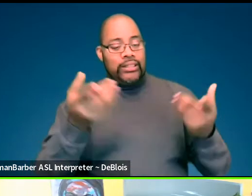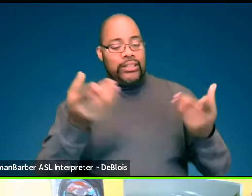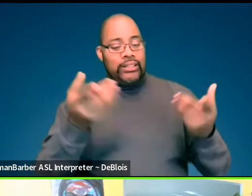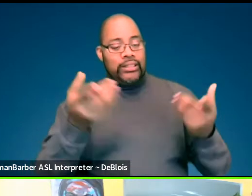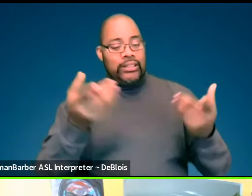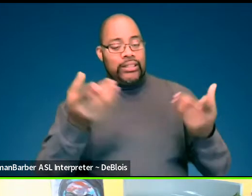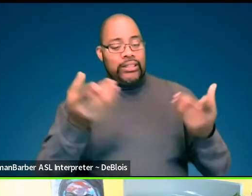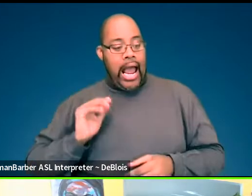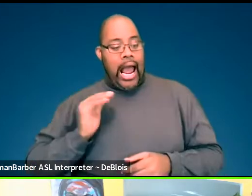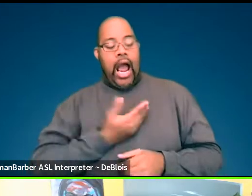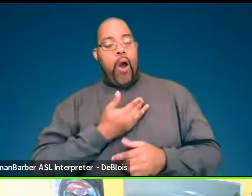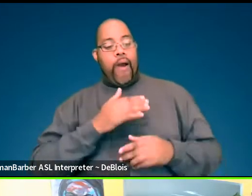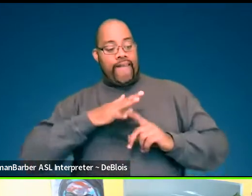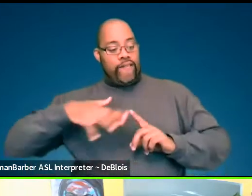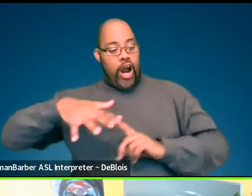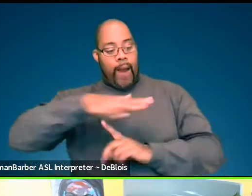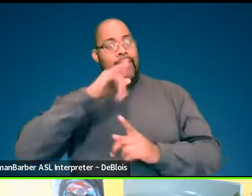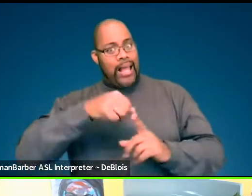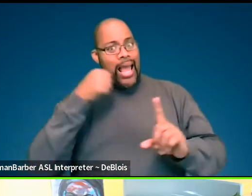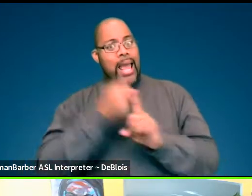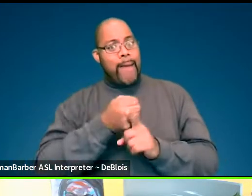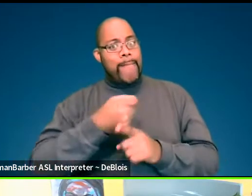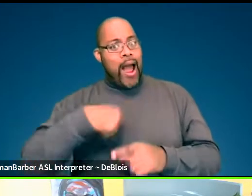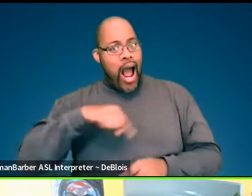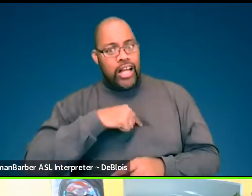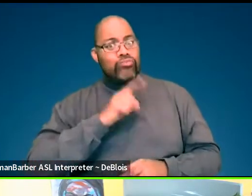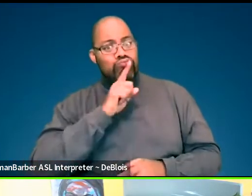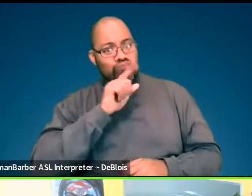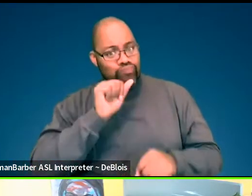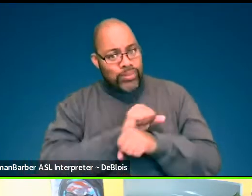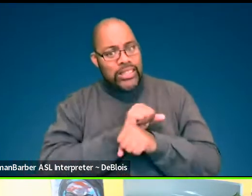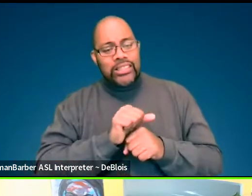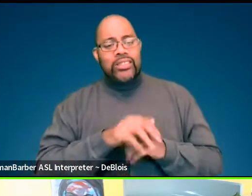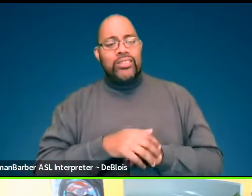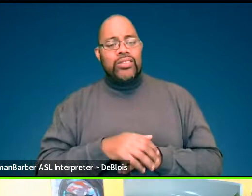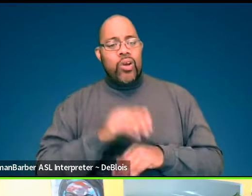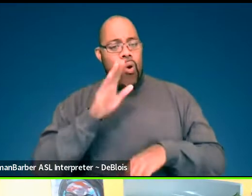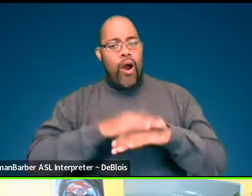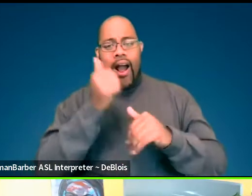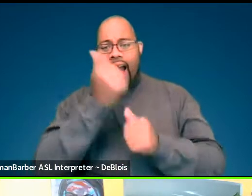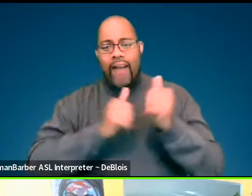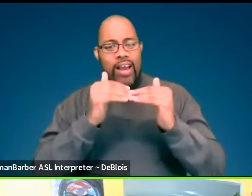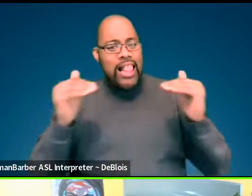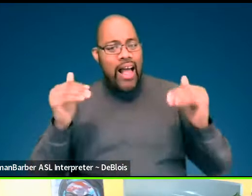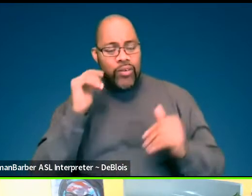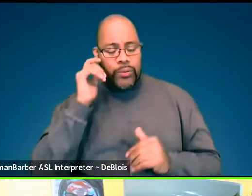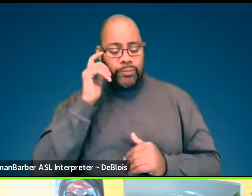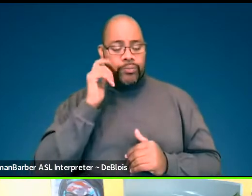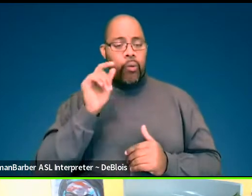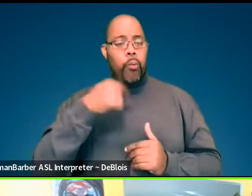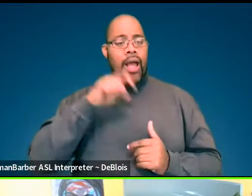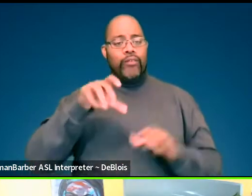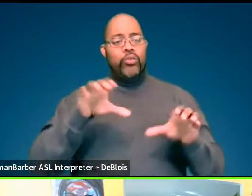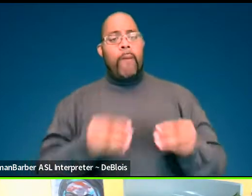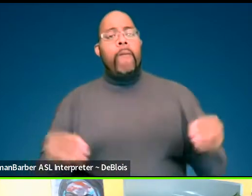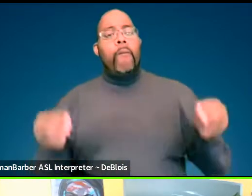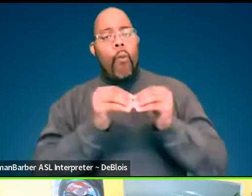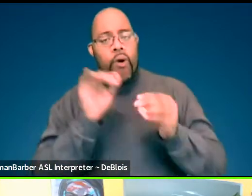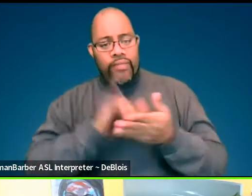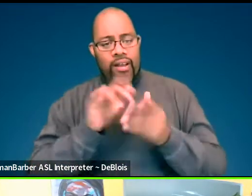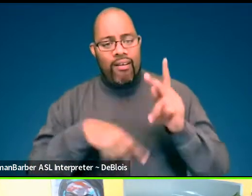our environment, it impacts us deeply on every level. So I feel like we have to do more of that